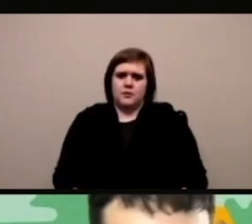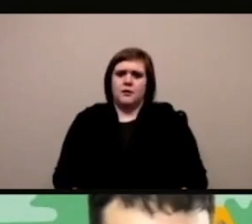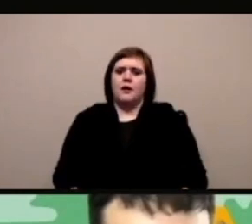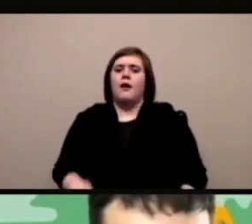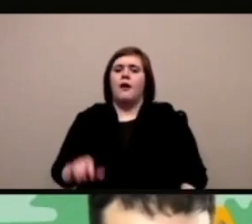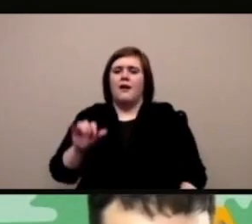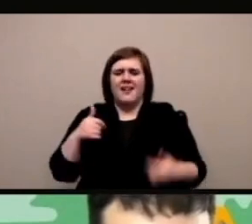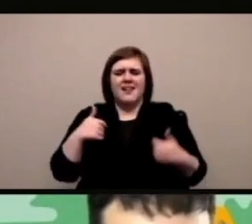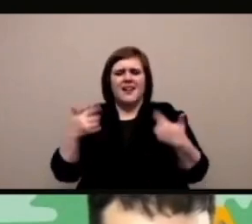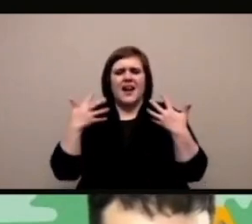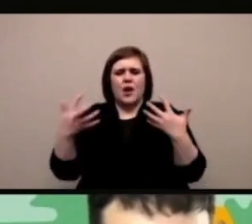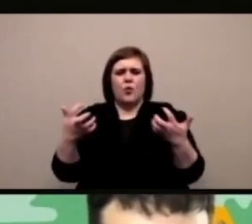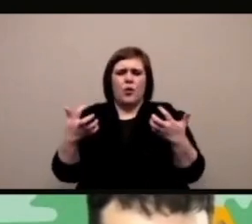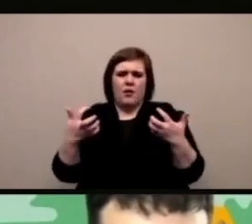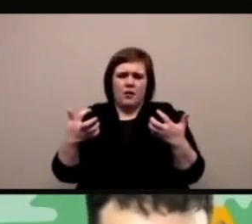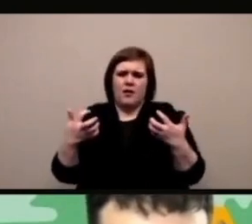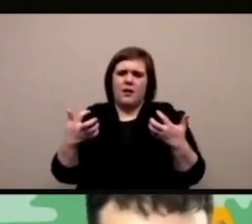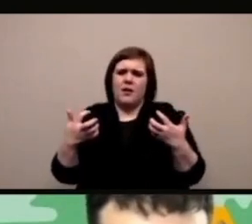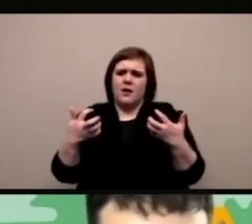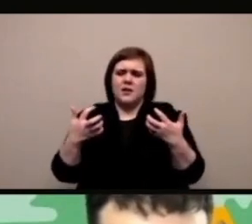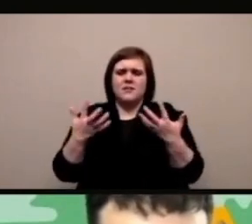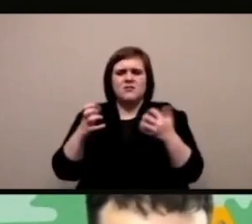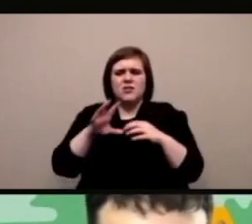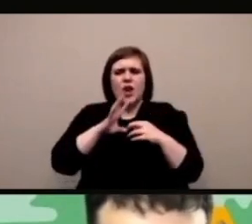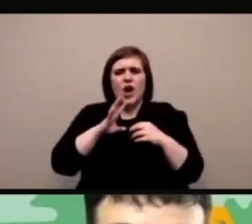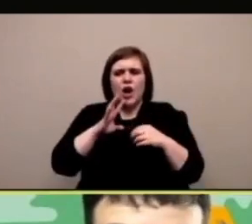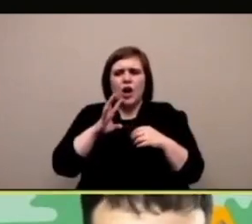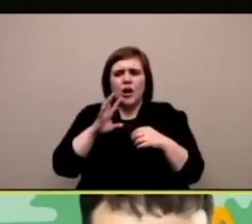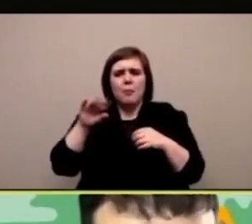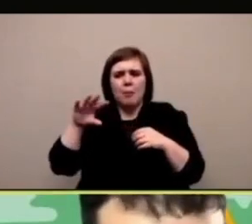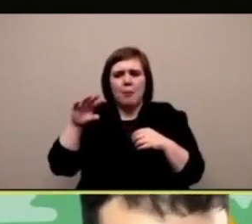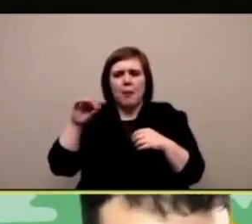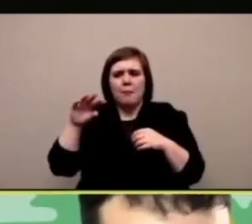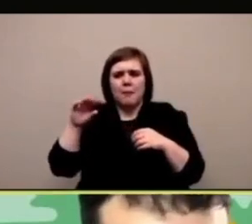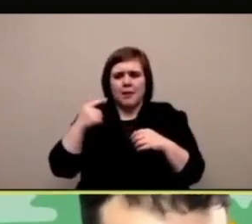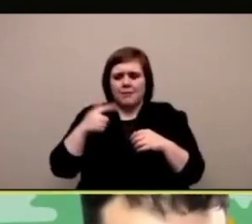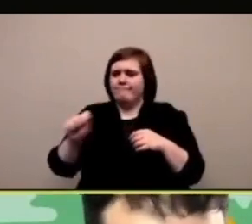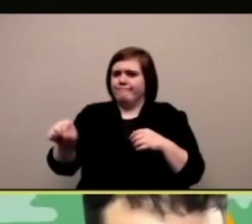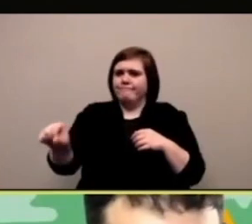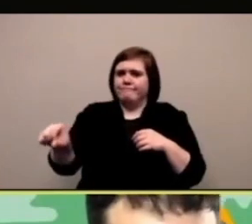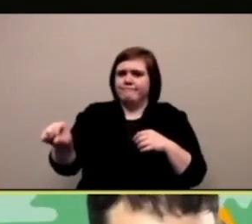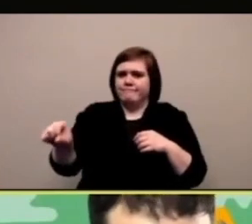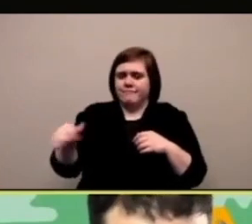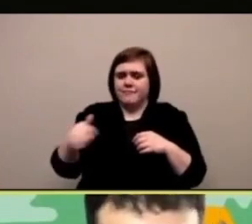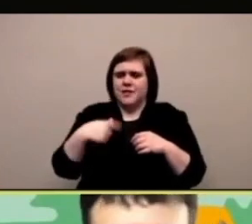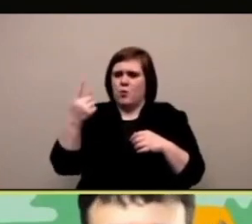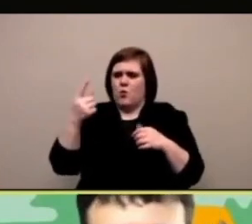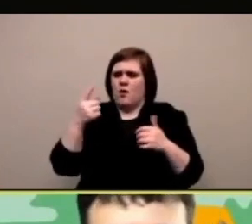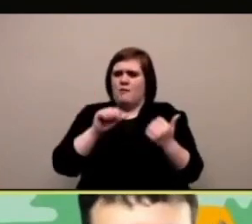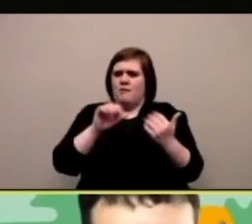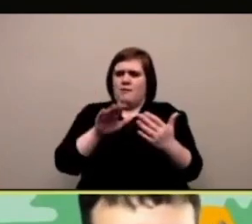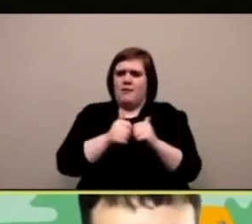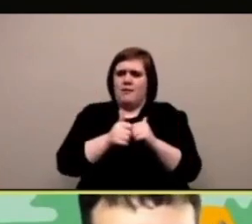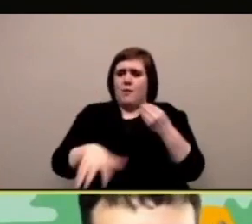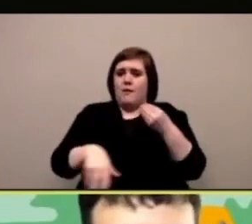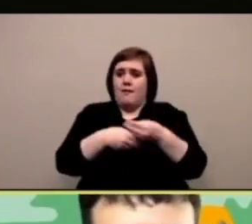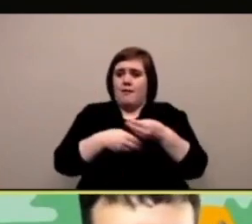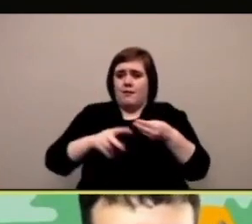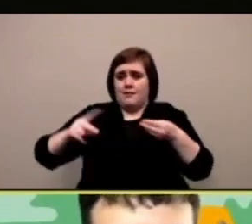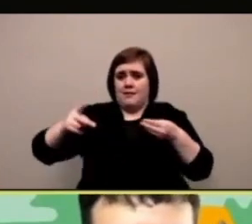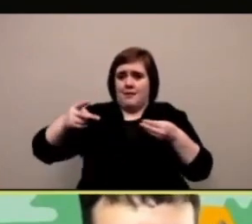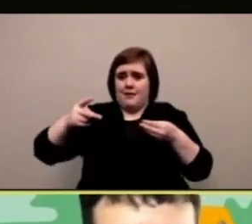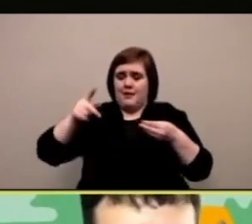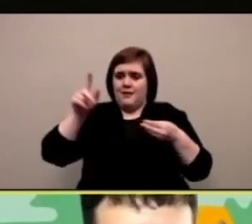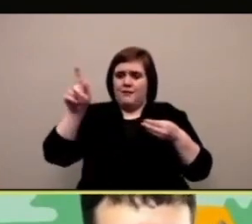I wanted to make it like talk. Yeah. So one way to do that would be to have a second